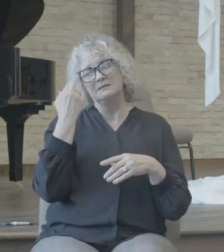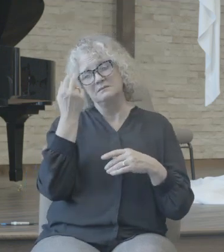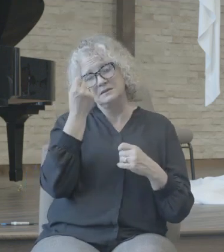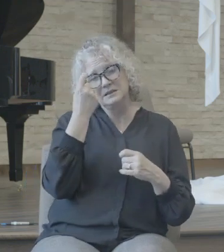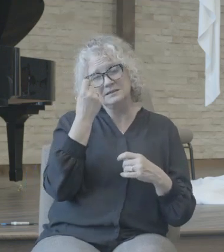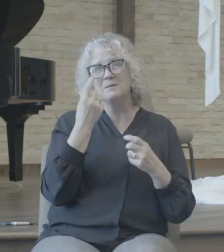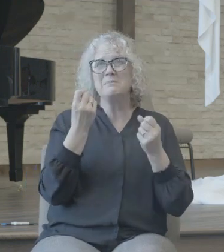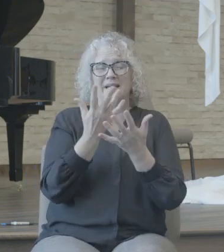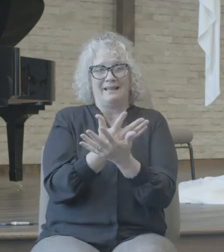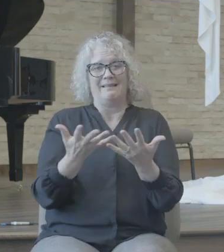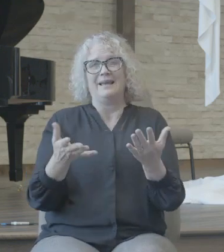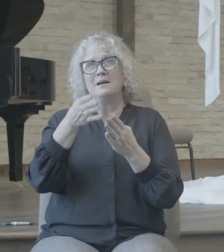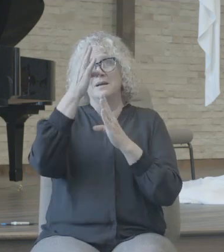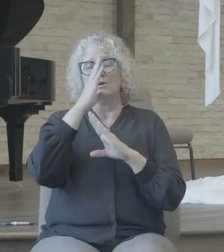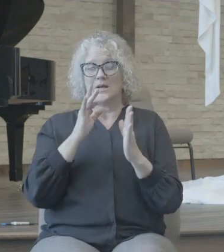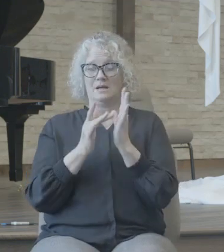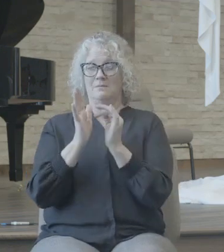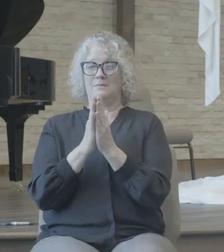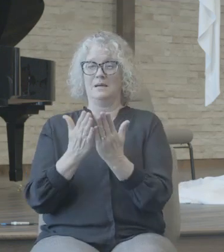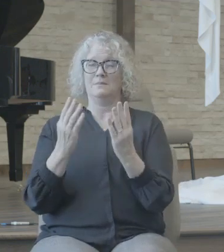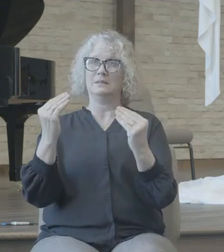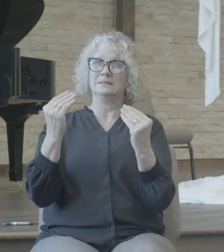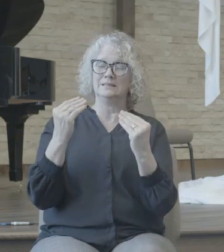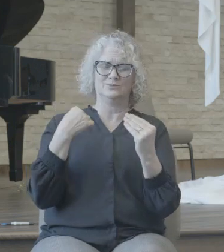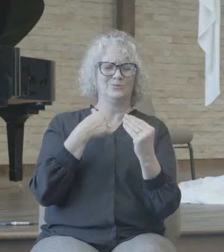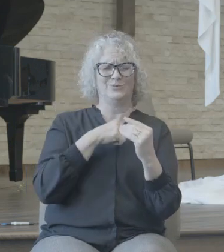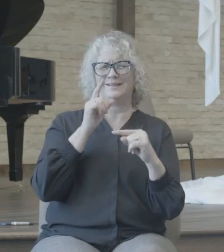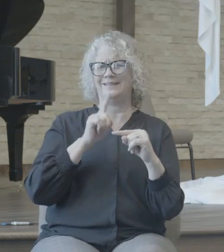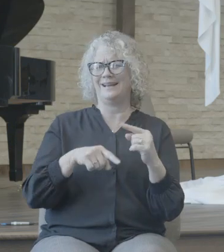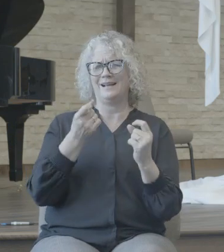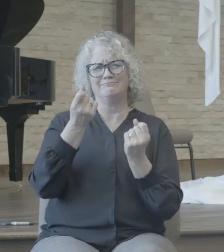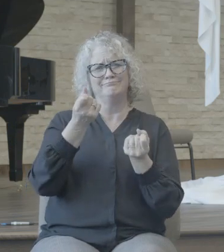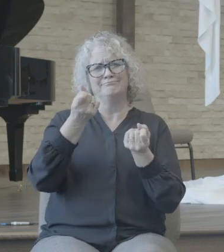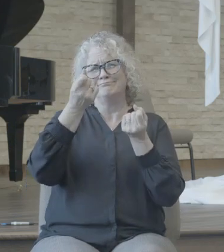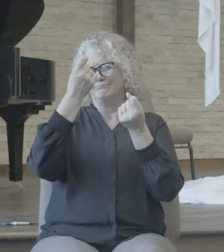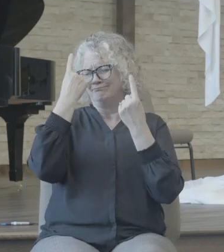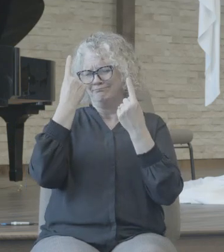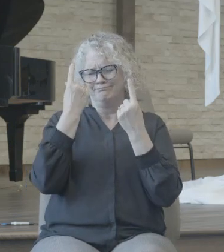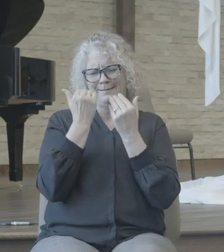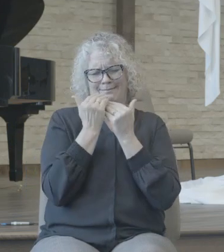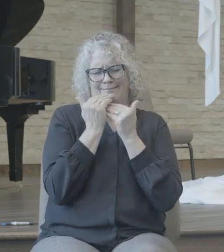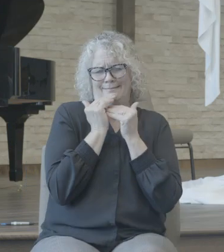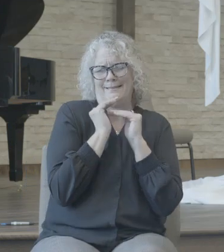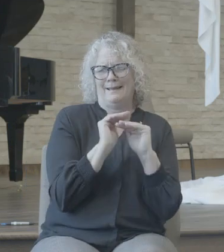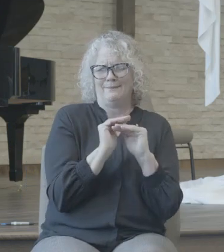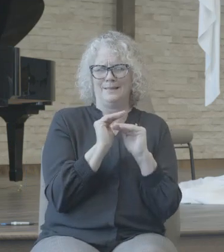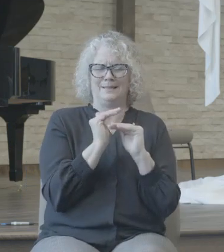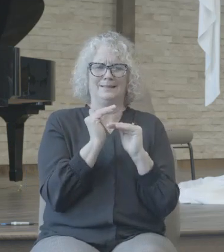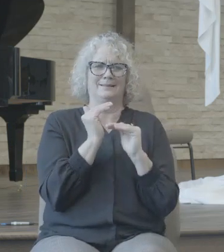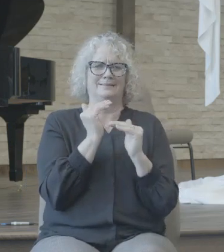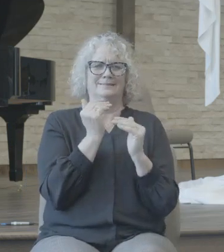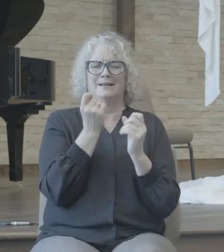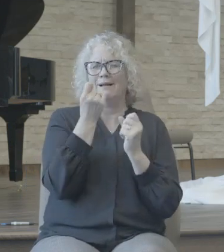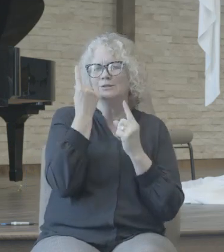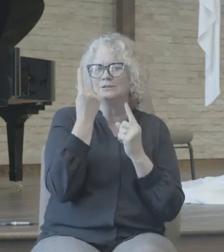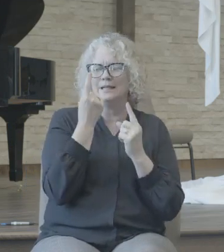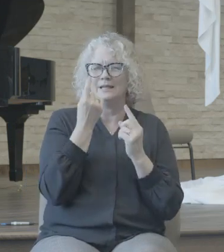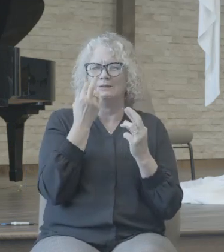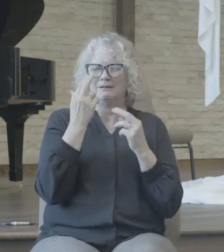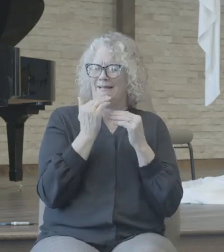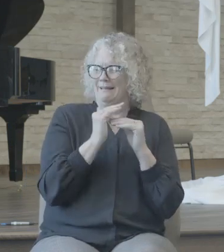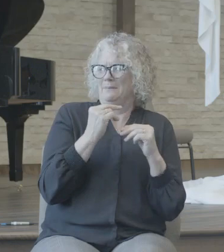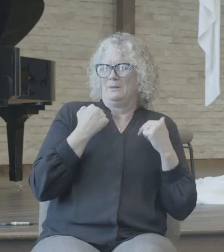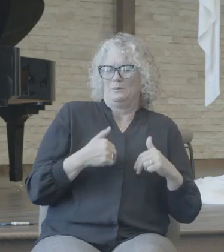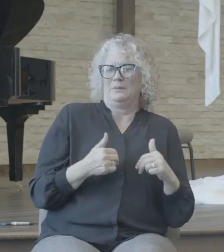Bible teaches that we can't comprehend. But our logic and reason is limited and it's weak. And so we must